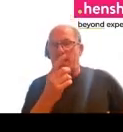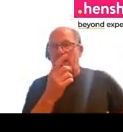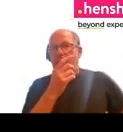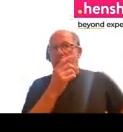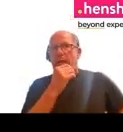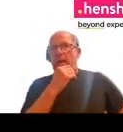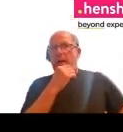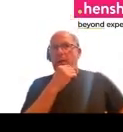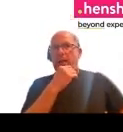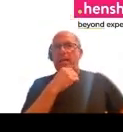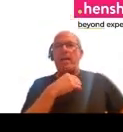app. Okay.